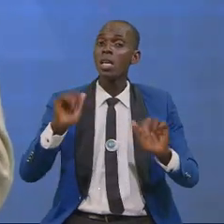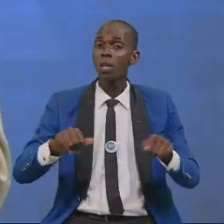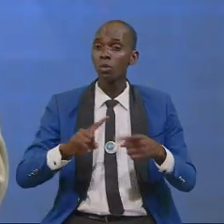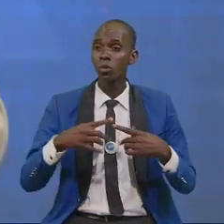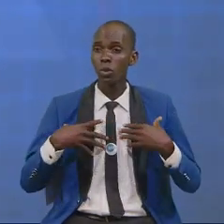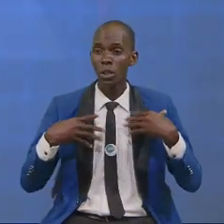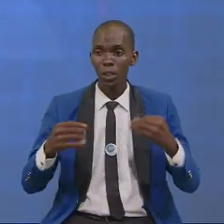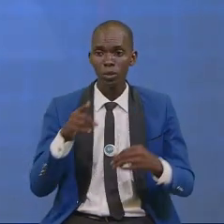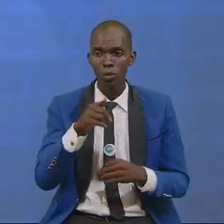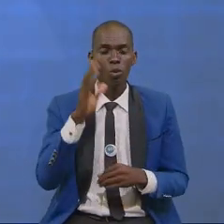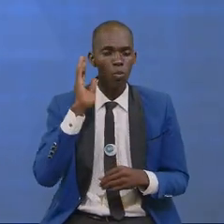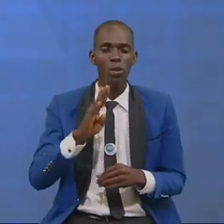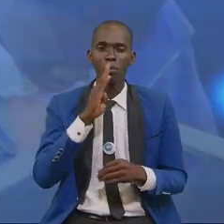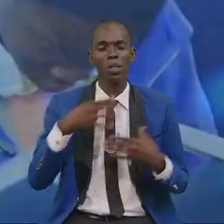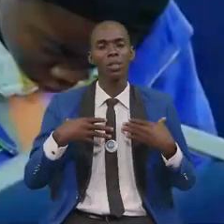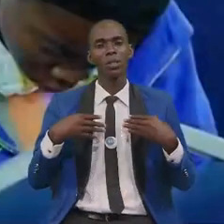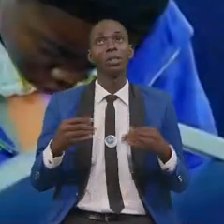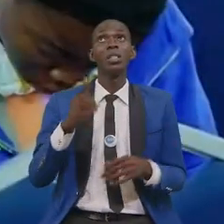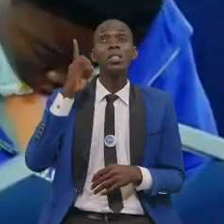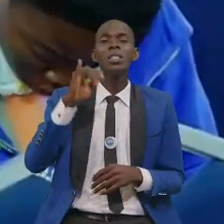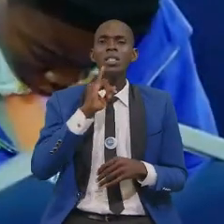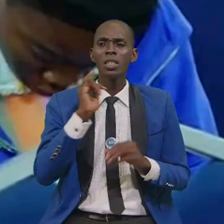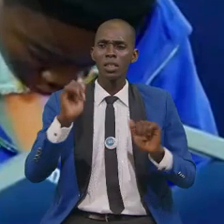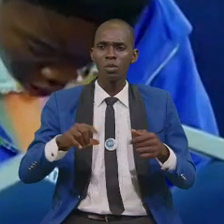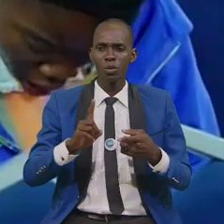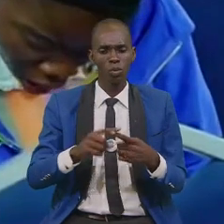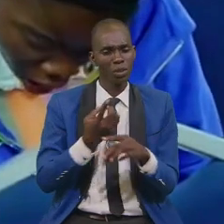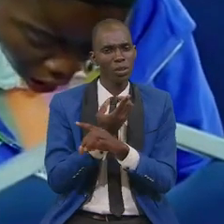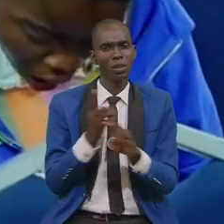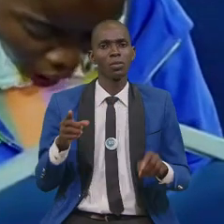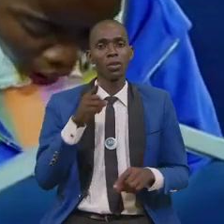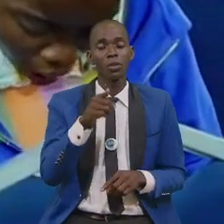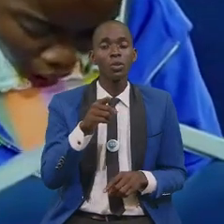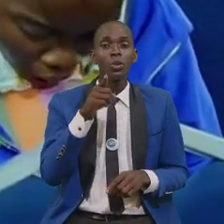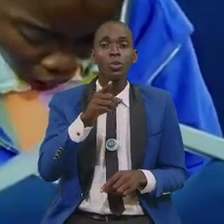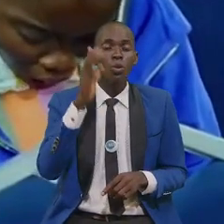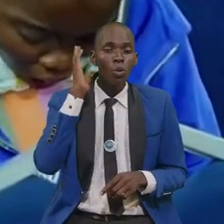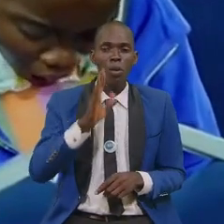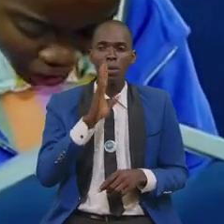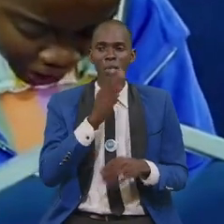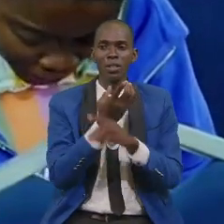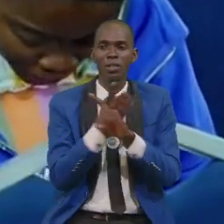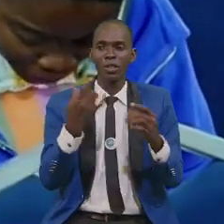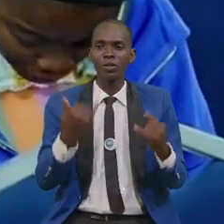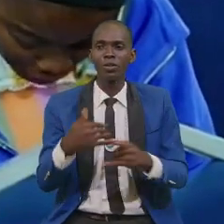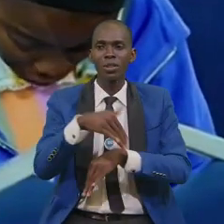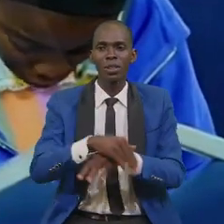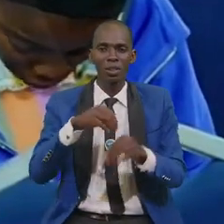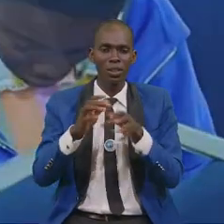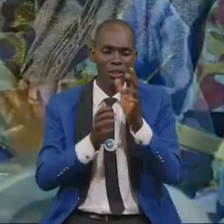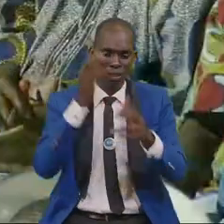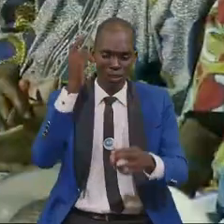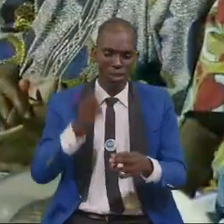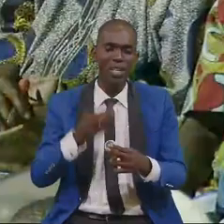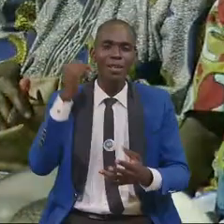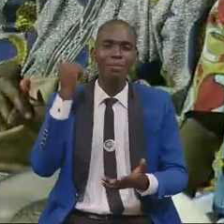be healed. He is able to deliver you, you will be delivered tonight in Jesus'